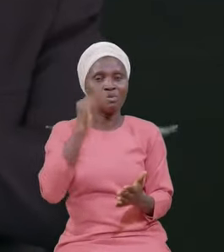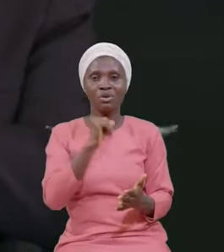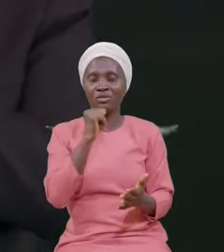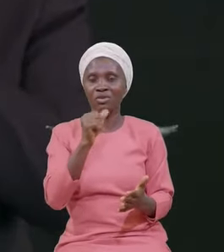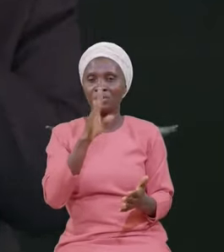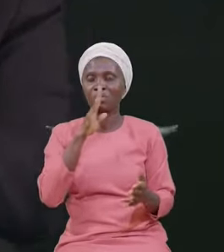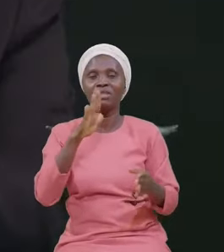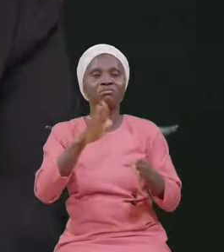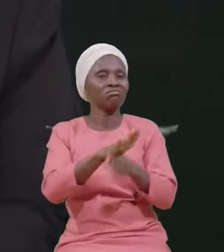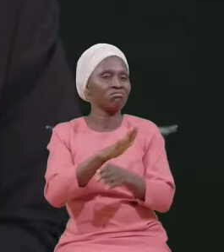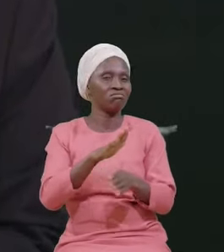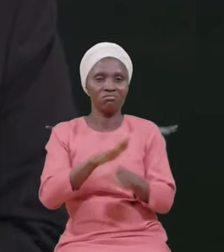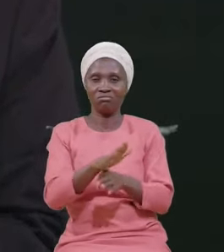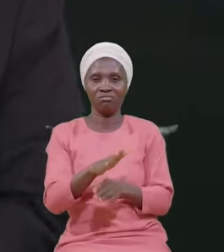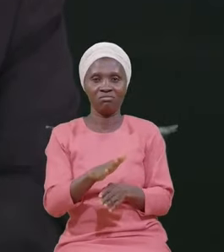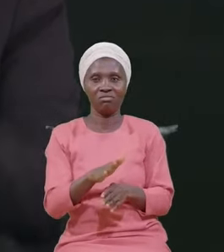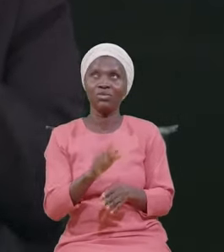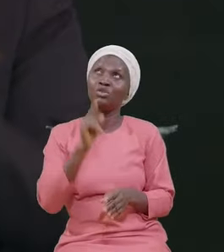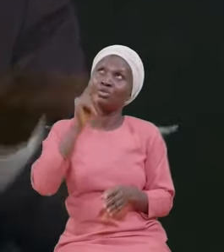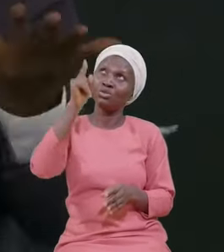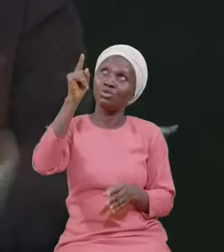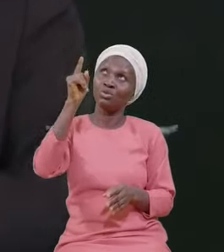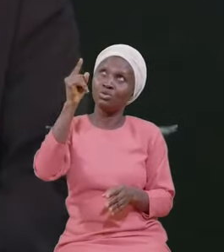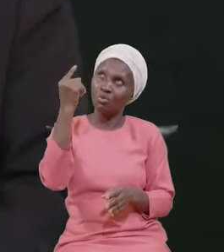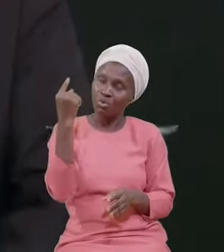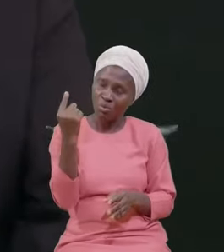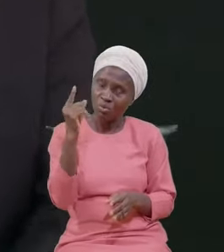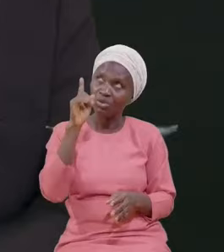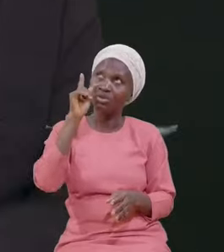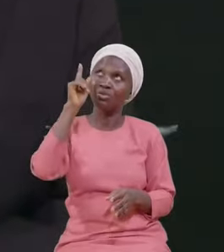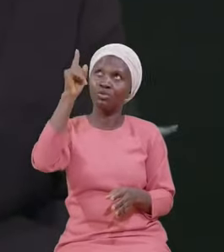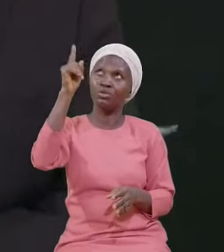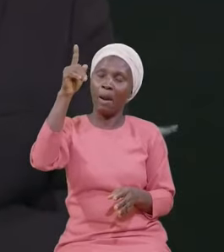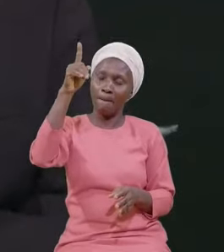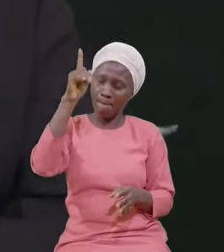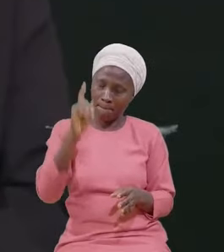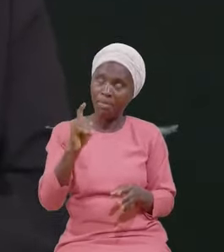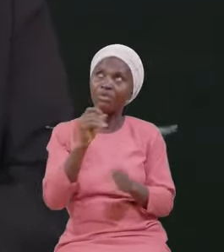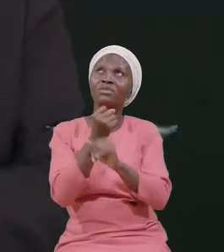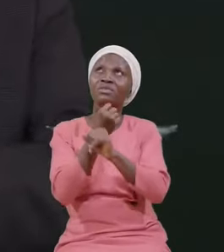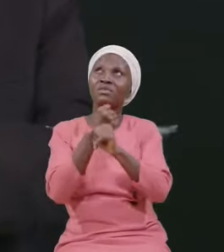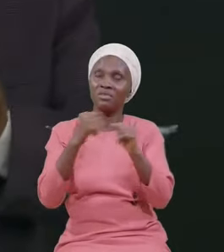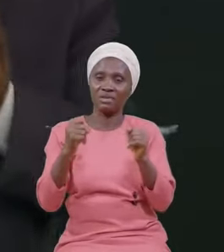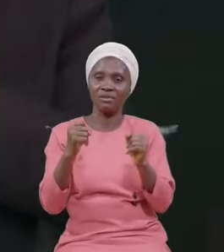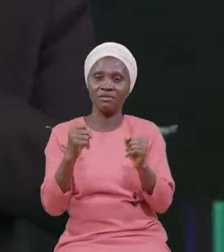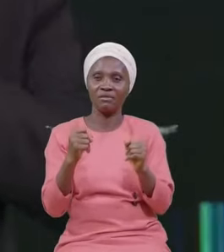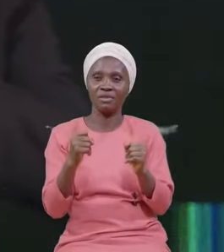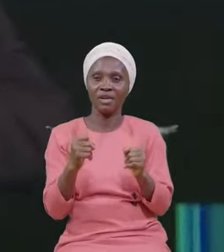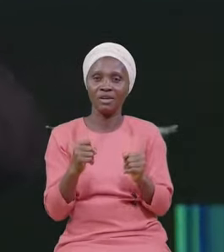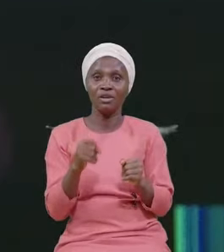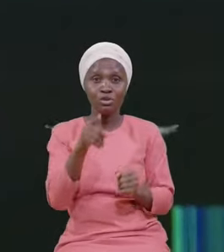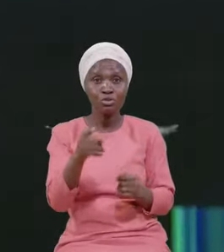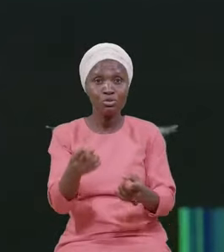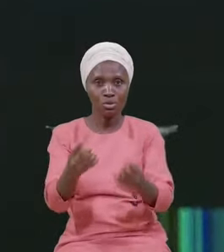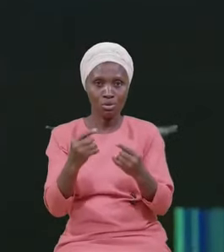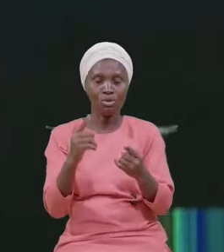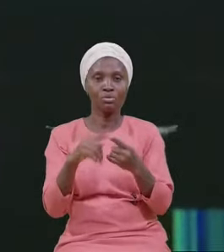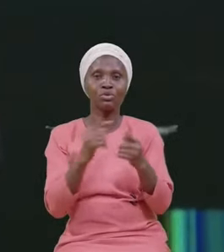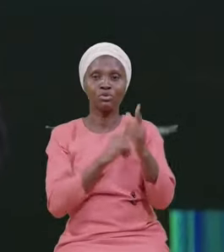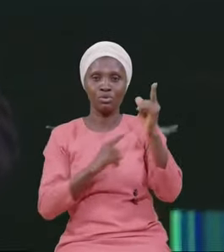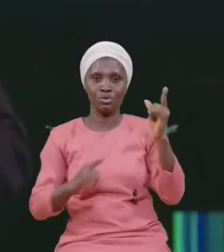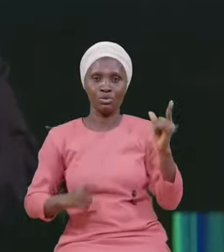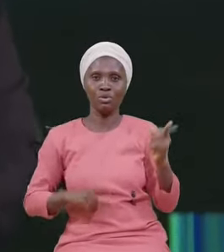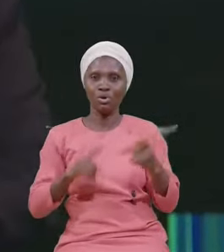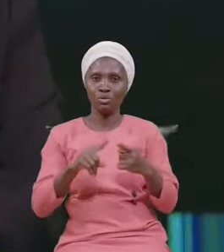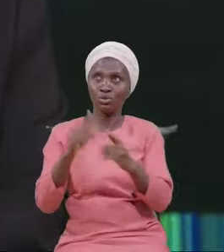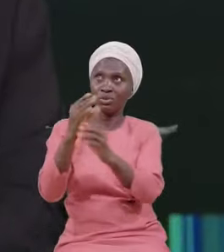thou and thou alone must save you come to the Lord to have the gift